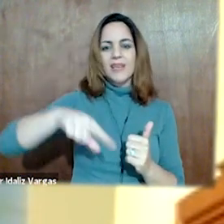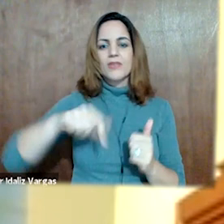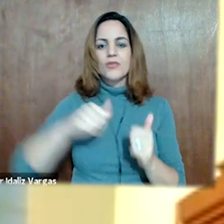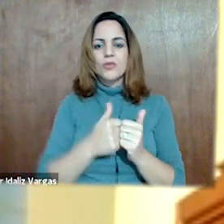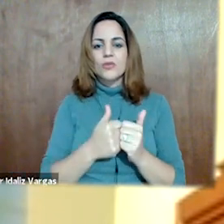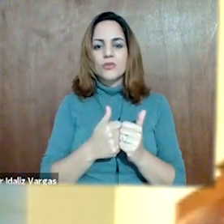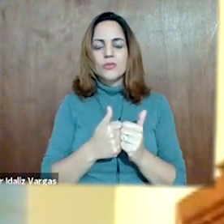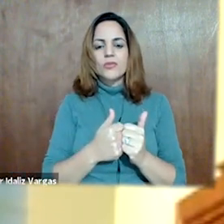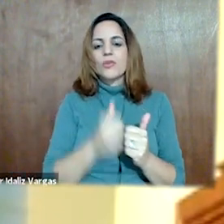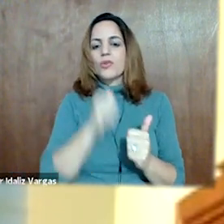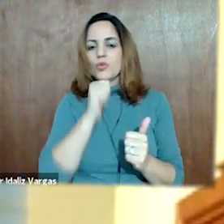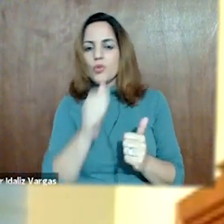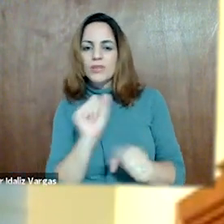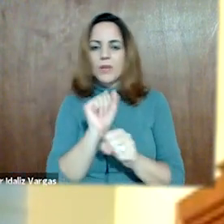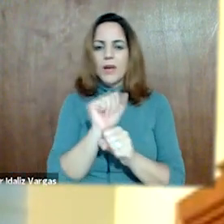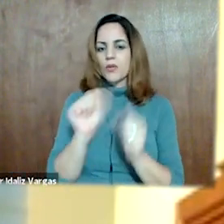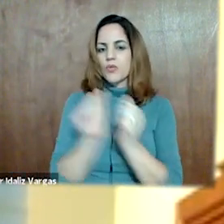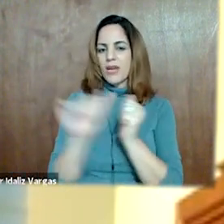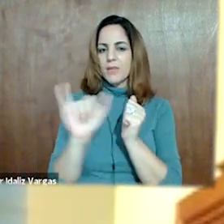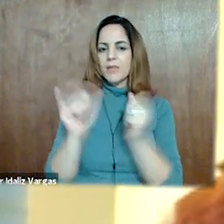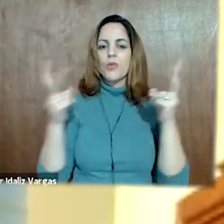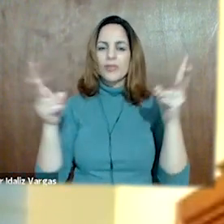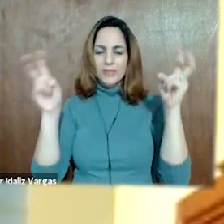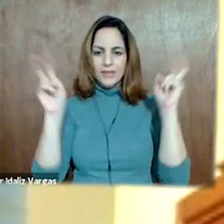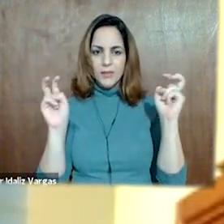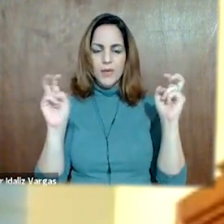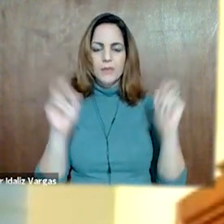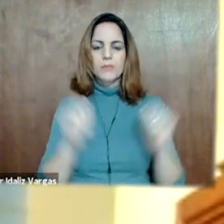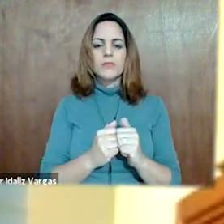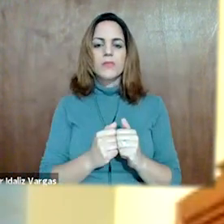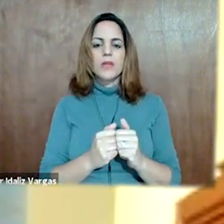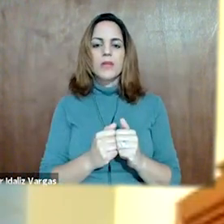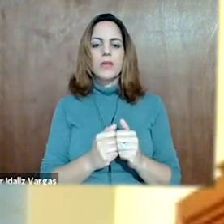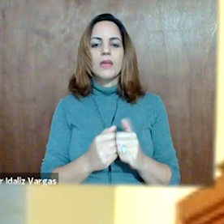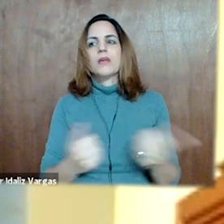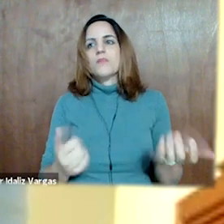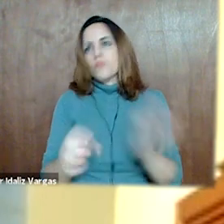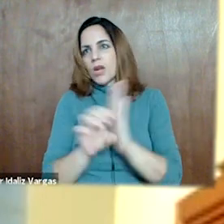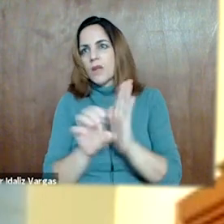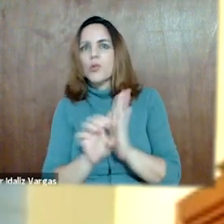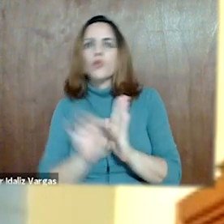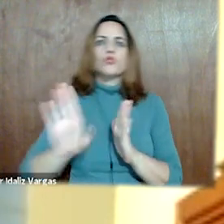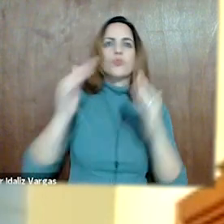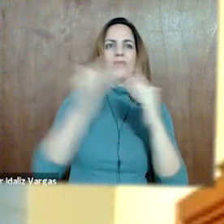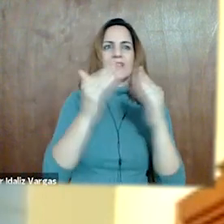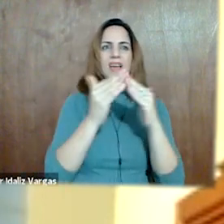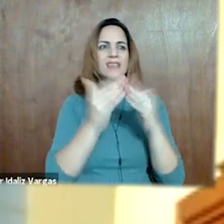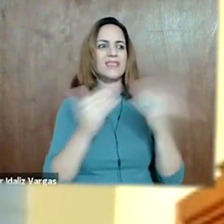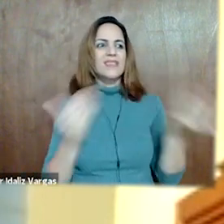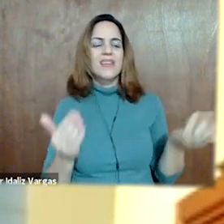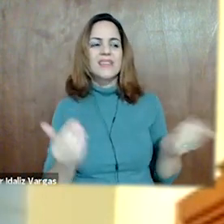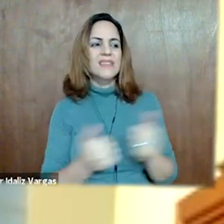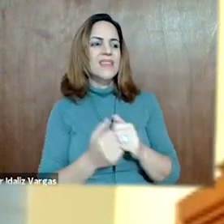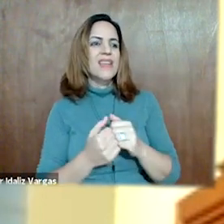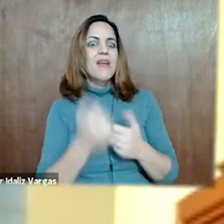poor housing. We were being burned out in the Bronx and other parts of New York City. And